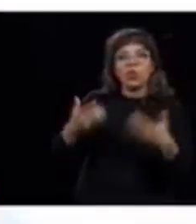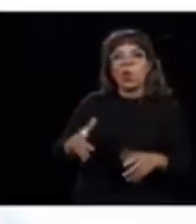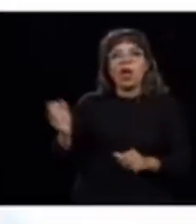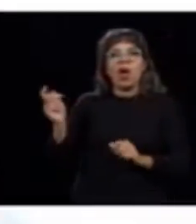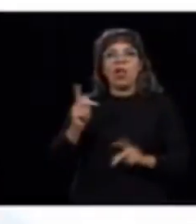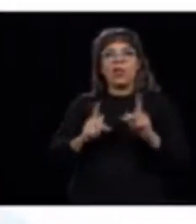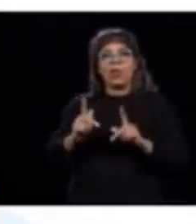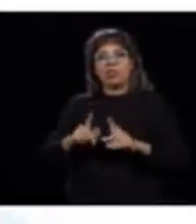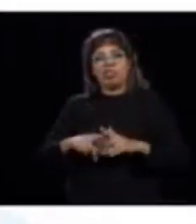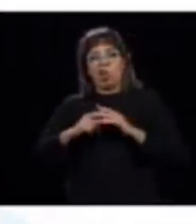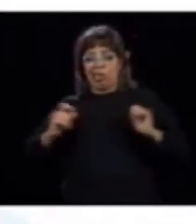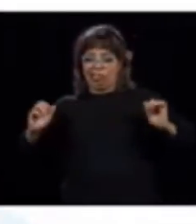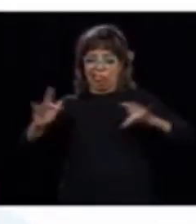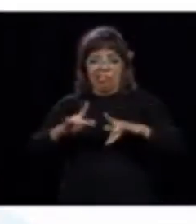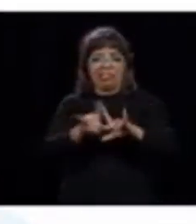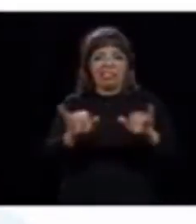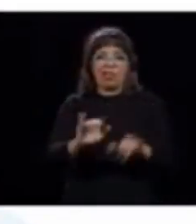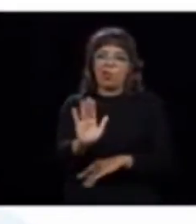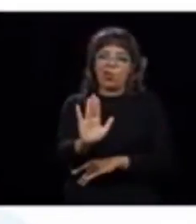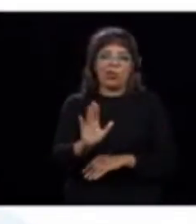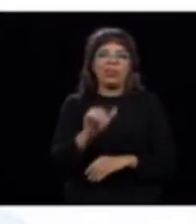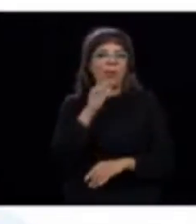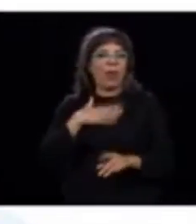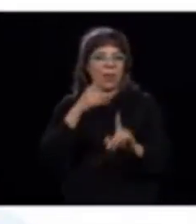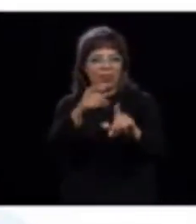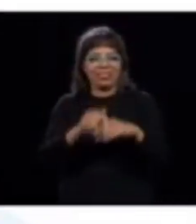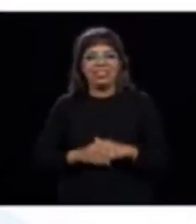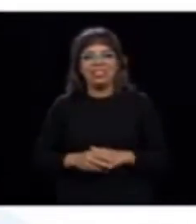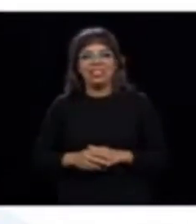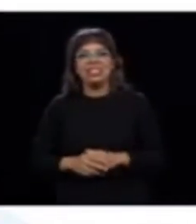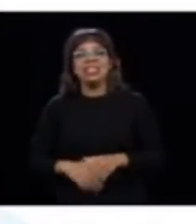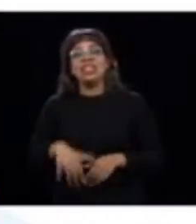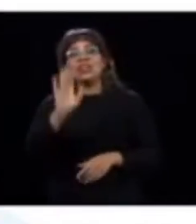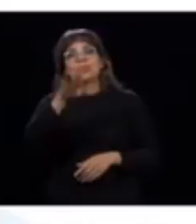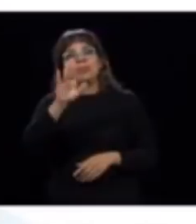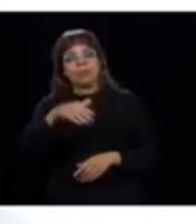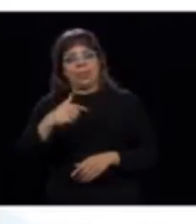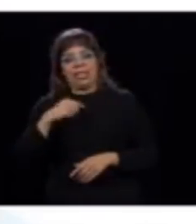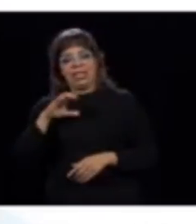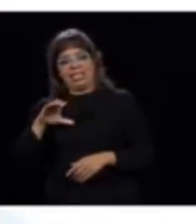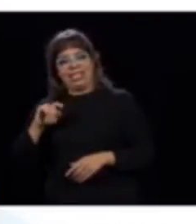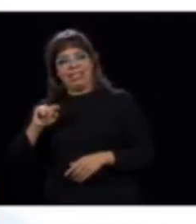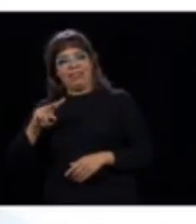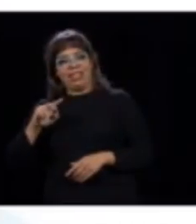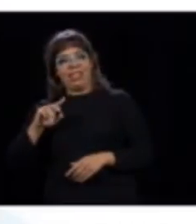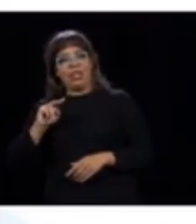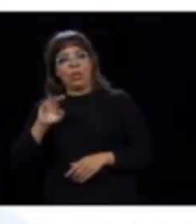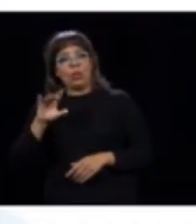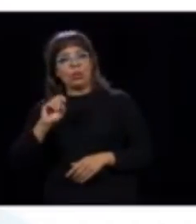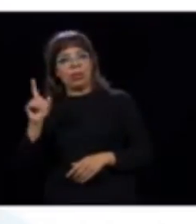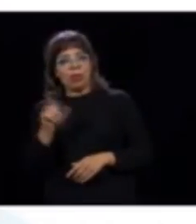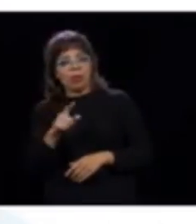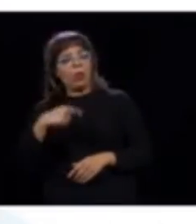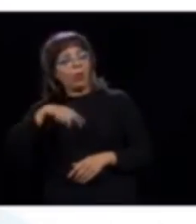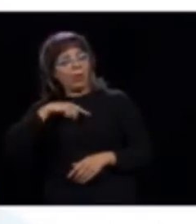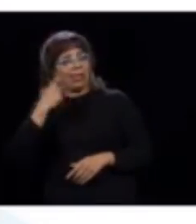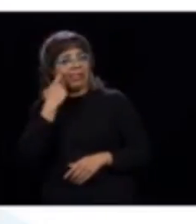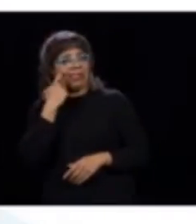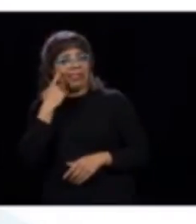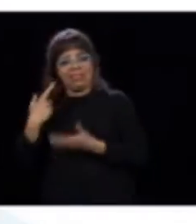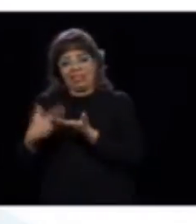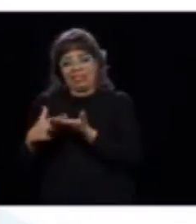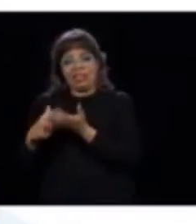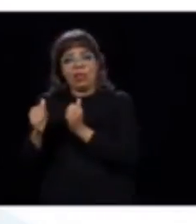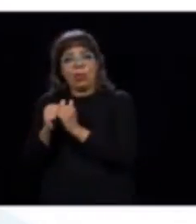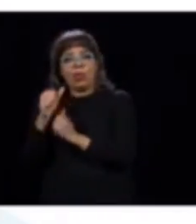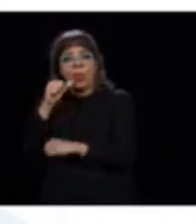Samuel Pouliot, CTV News. Hi. We spoke with a woman whose father is at the Grace Dart facility in